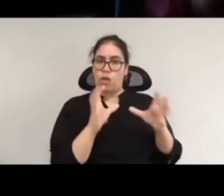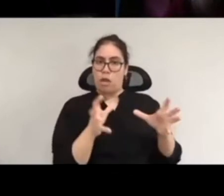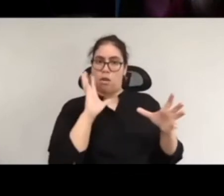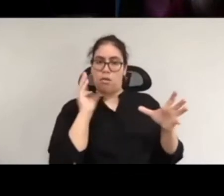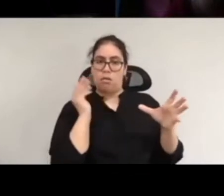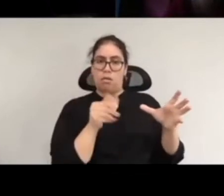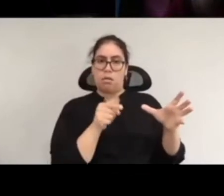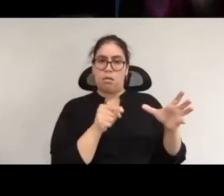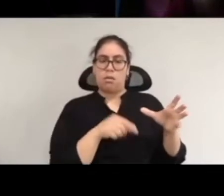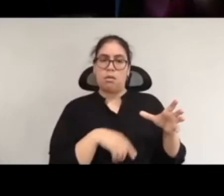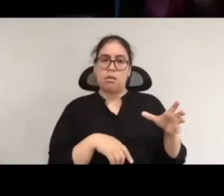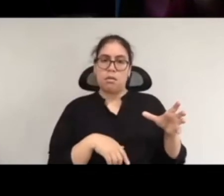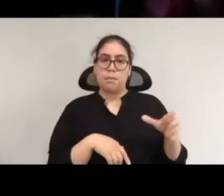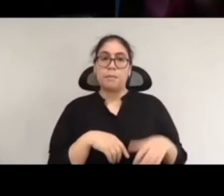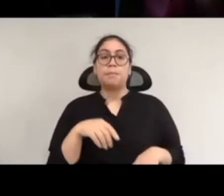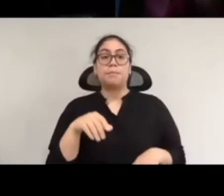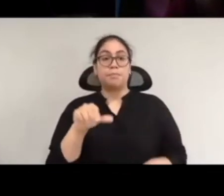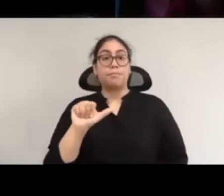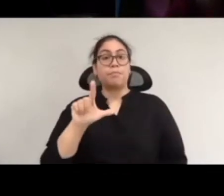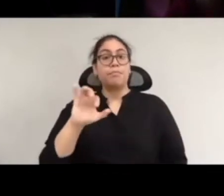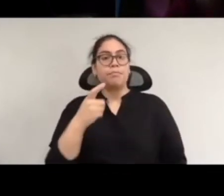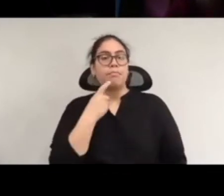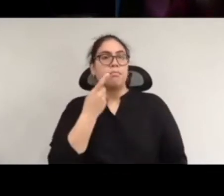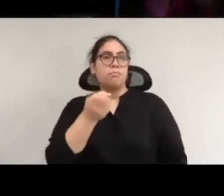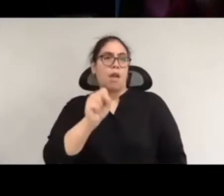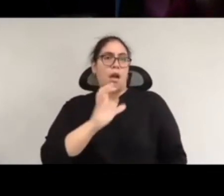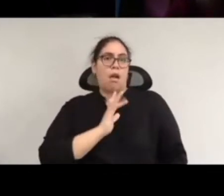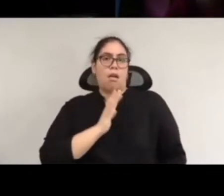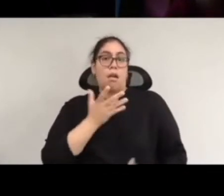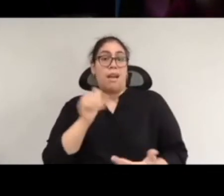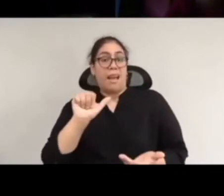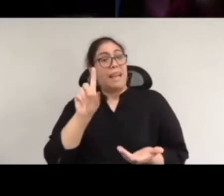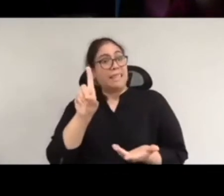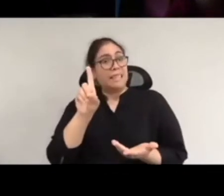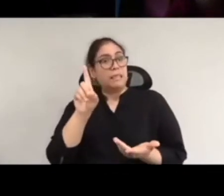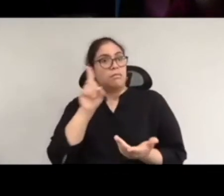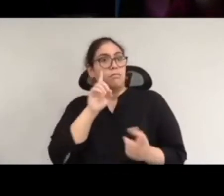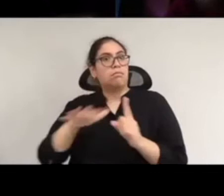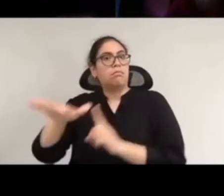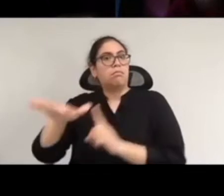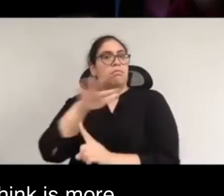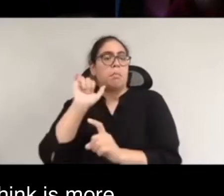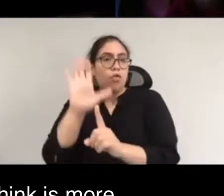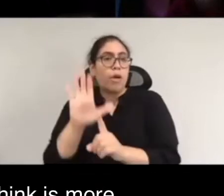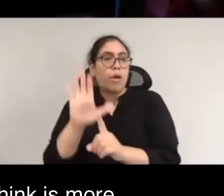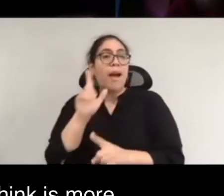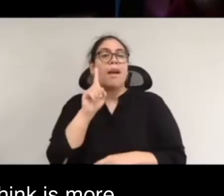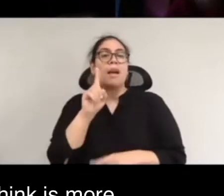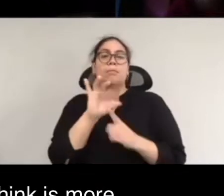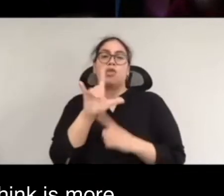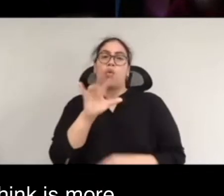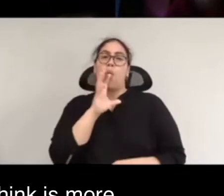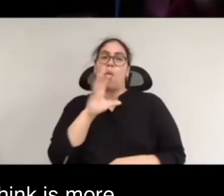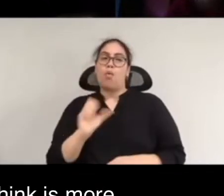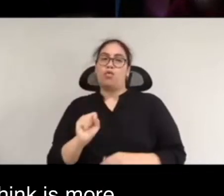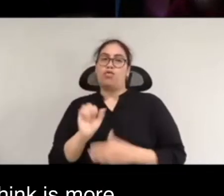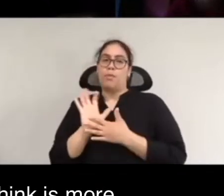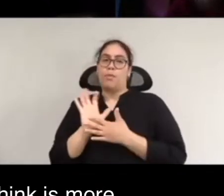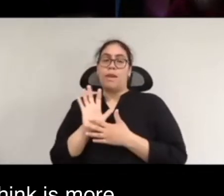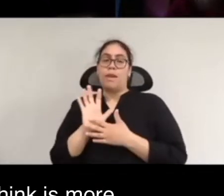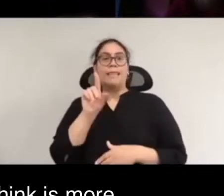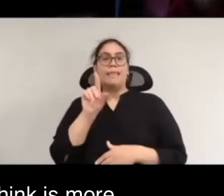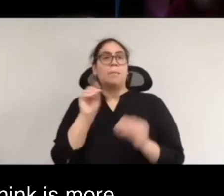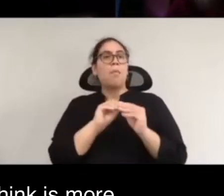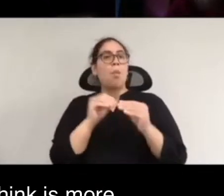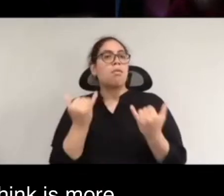be, obviously AD on everything would be great, but I think also, especially older movies, because AD I think is more